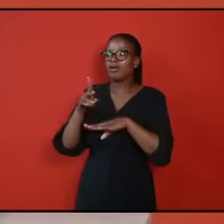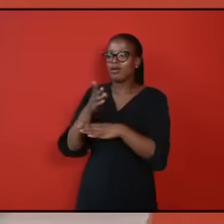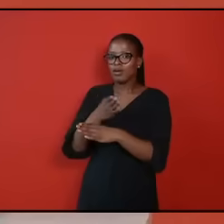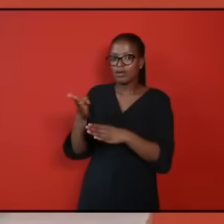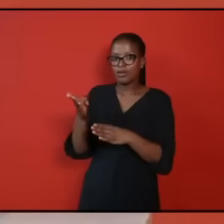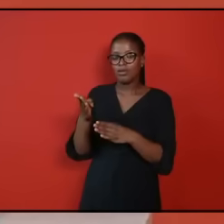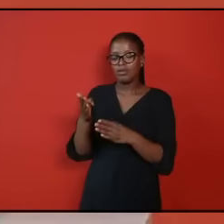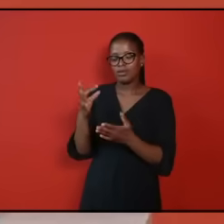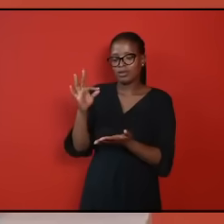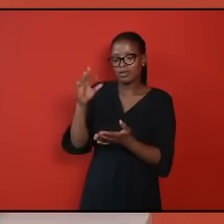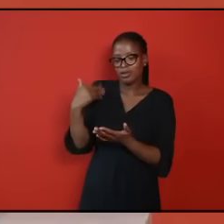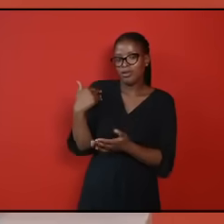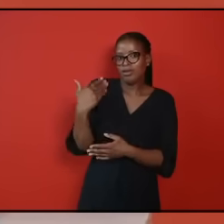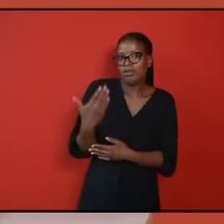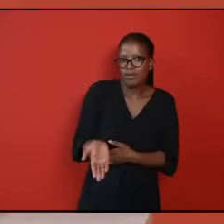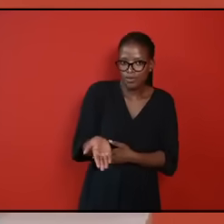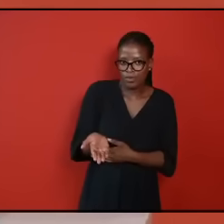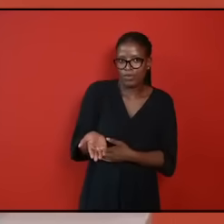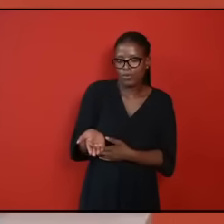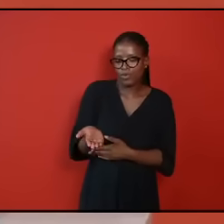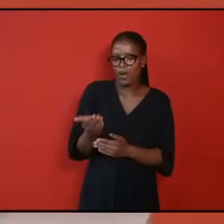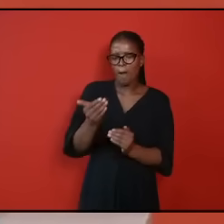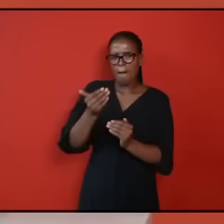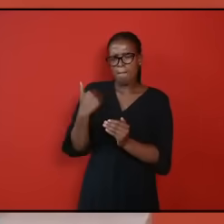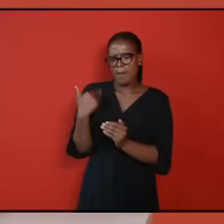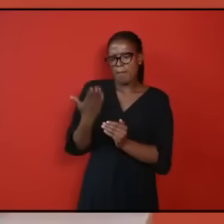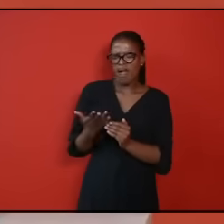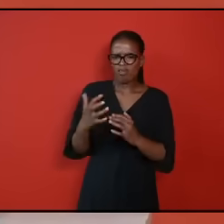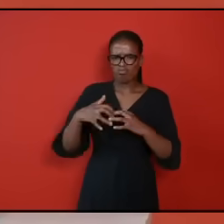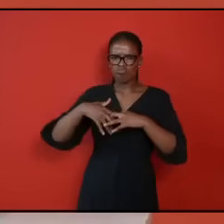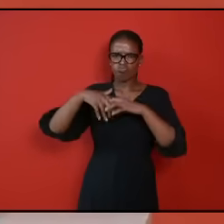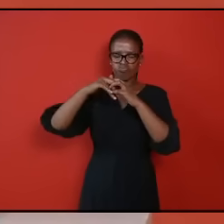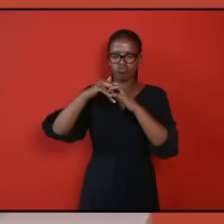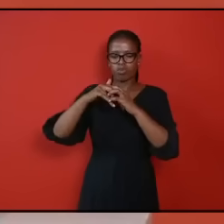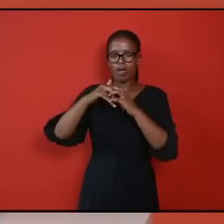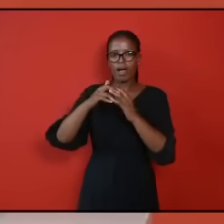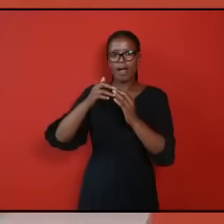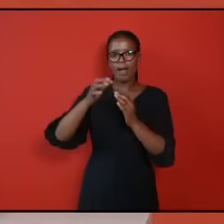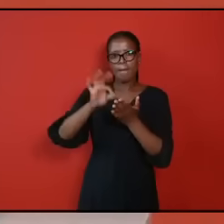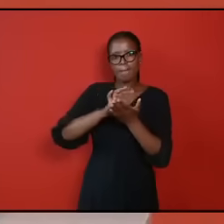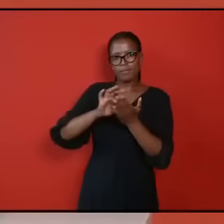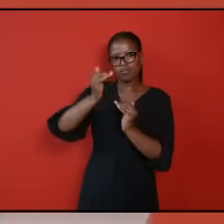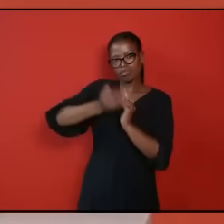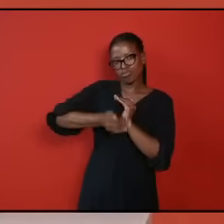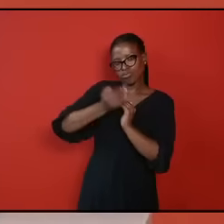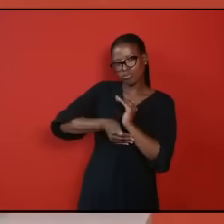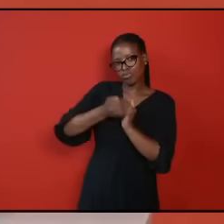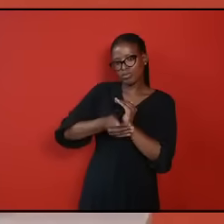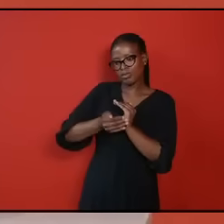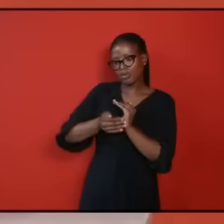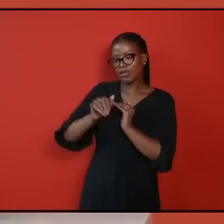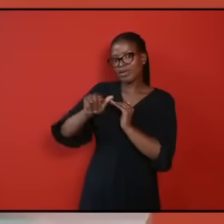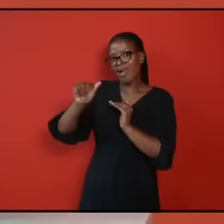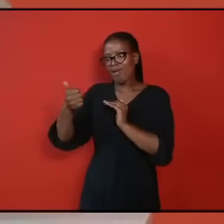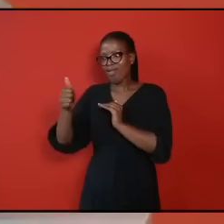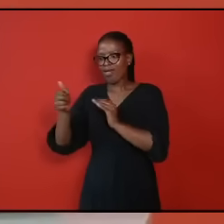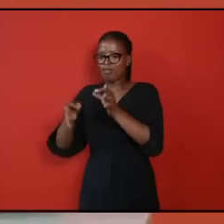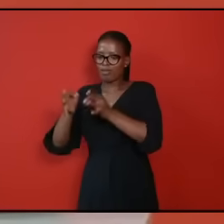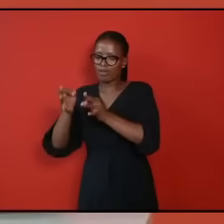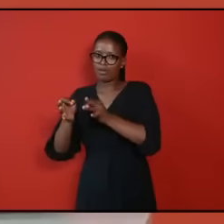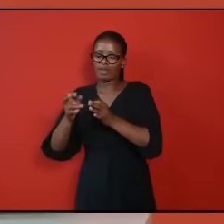They applied that thing of securing the vote because that party that lost has been stealing from them for